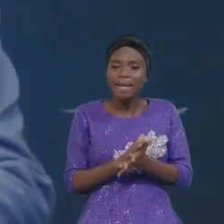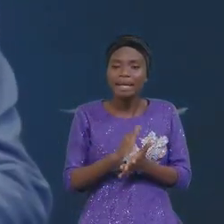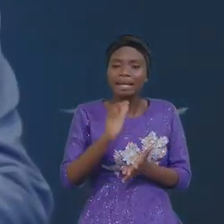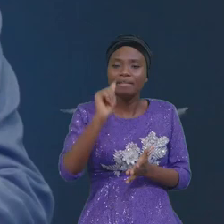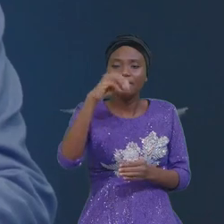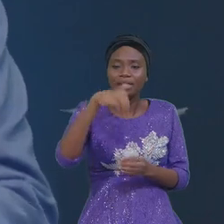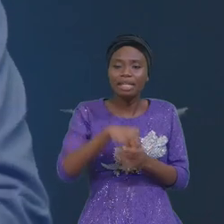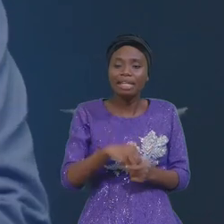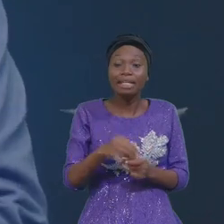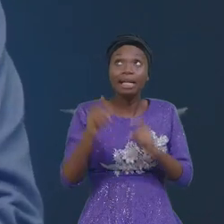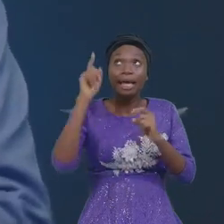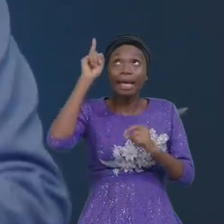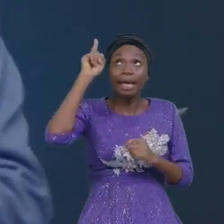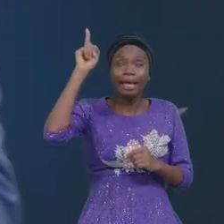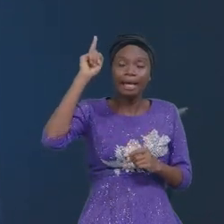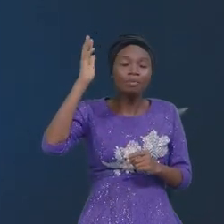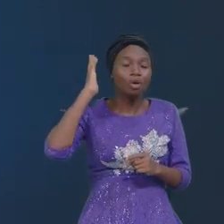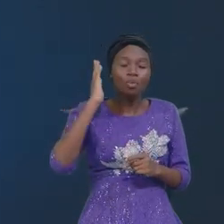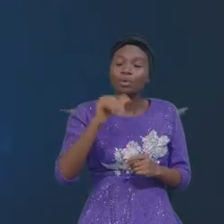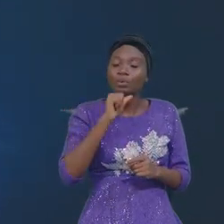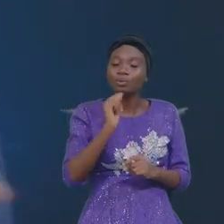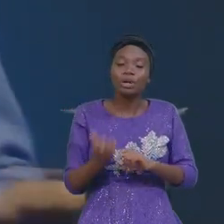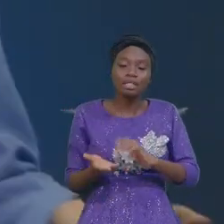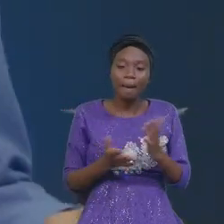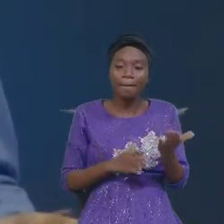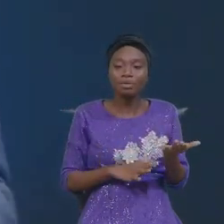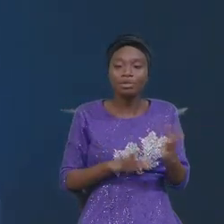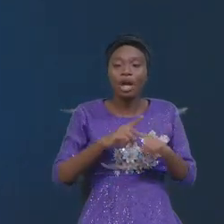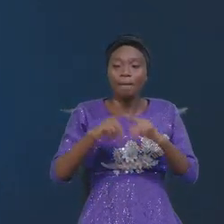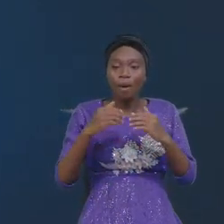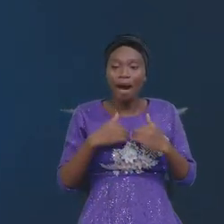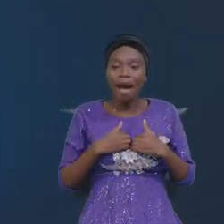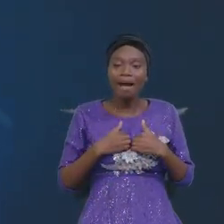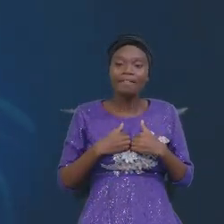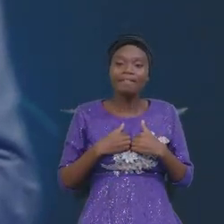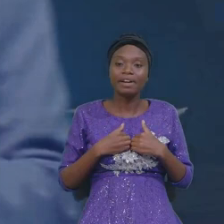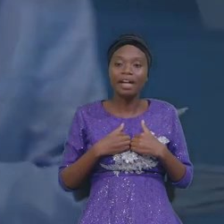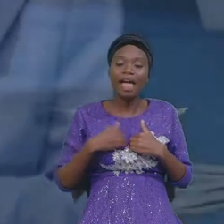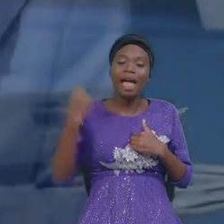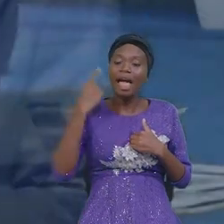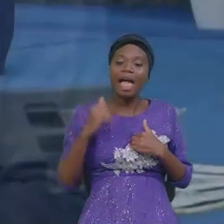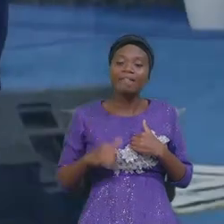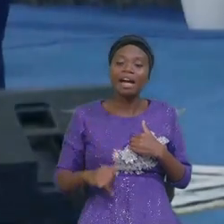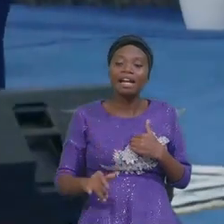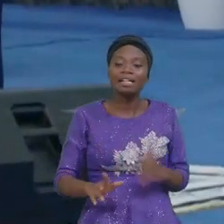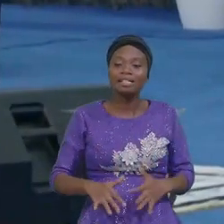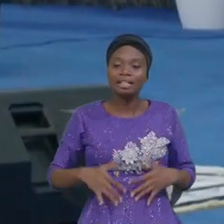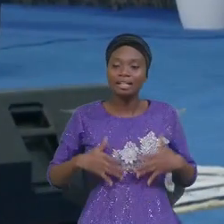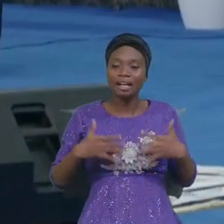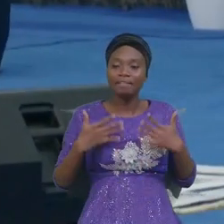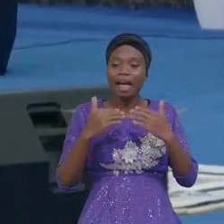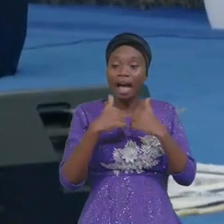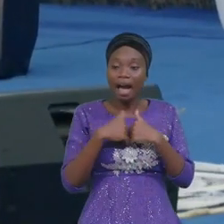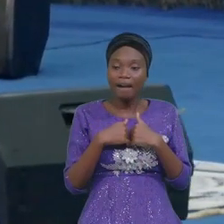believeth in him should not perish but have everlasting life.